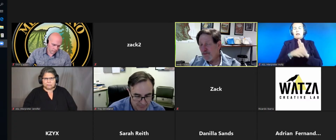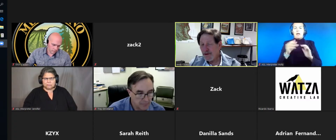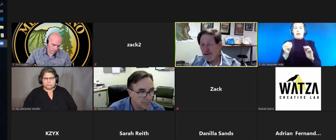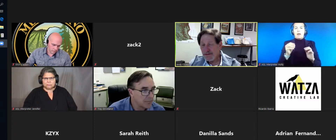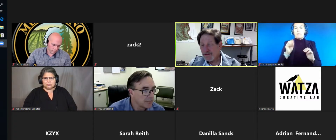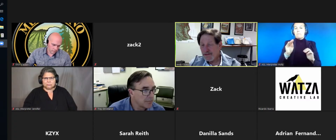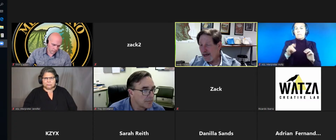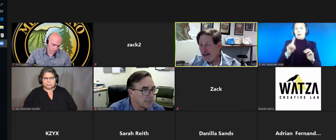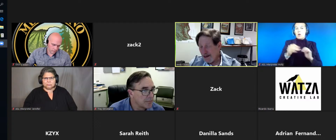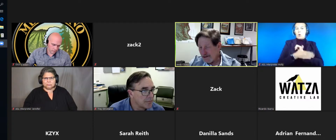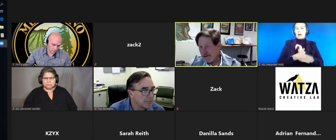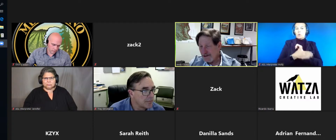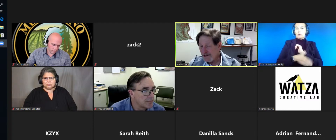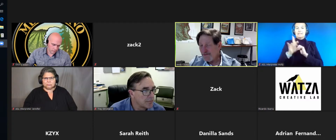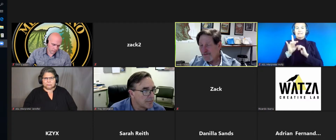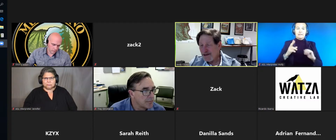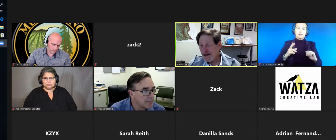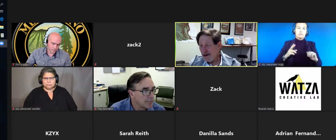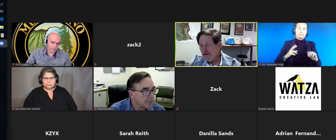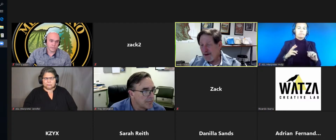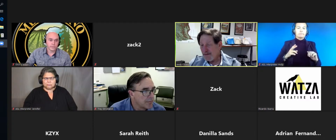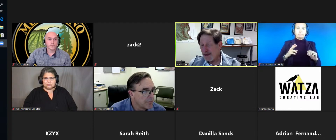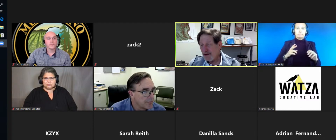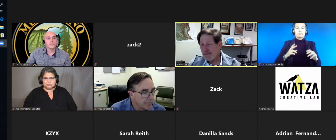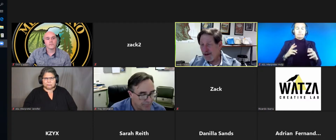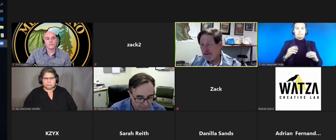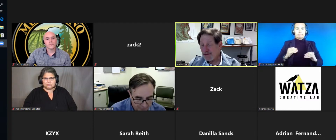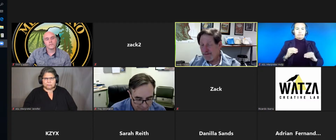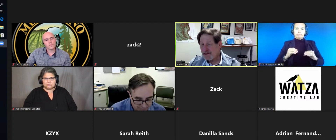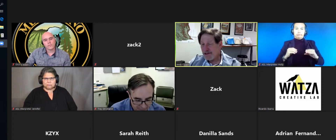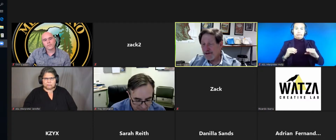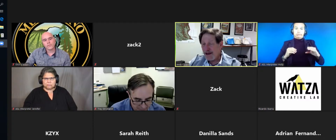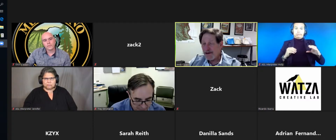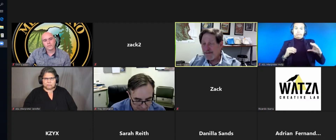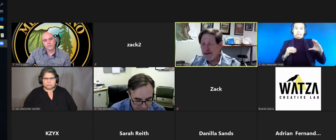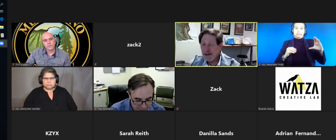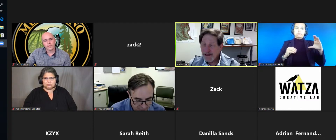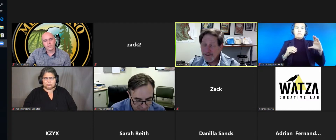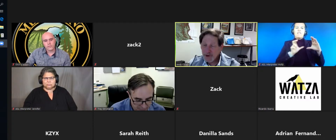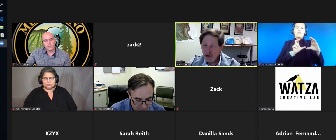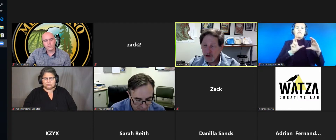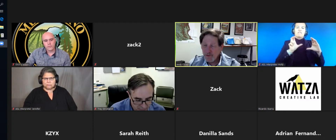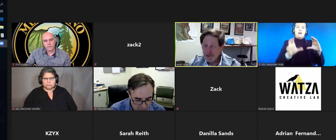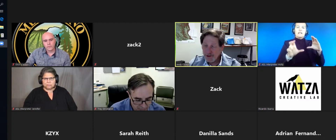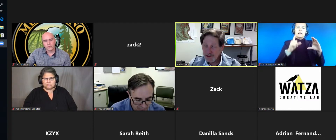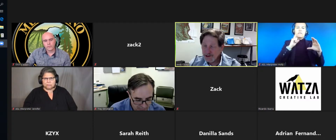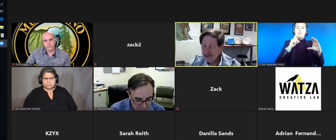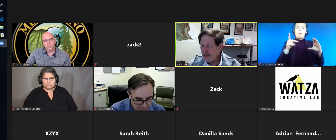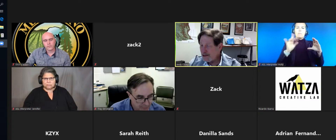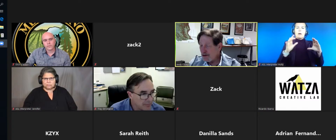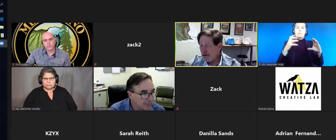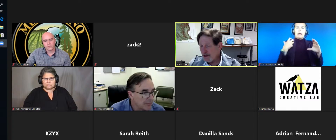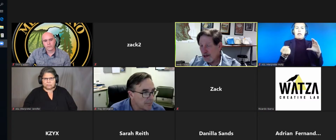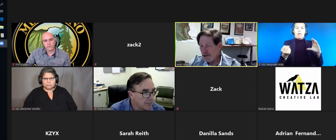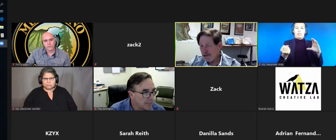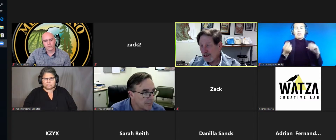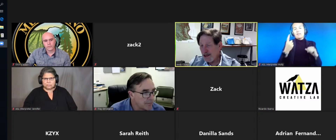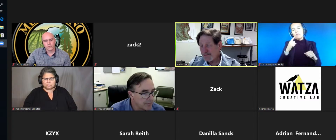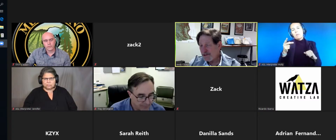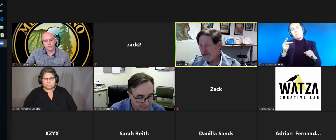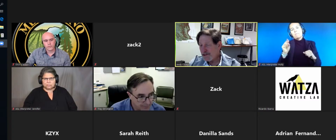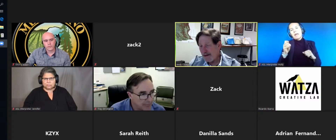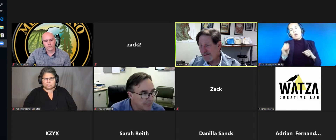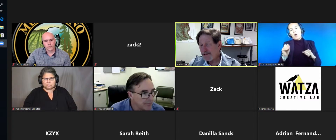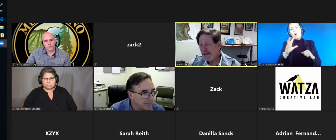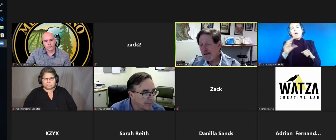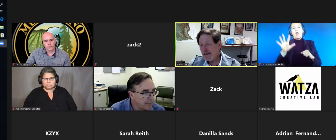though for decades, the funding of public health, not only Mendocino County, but all over the state and all over the country has